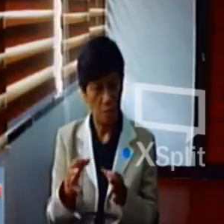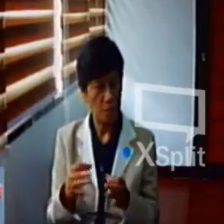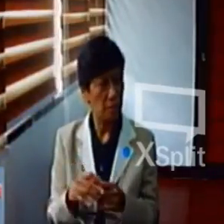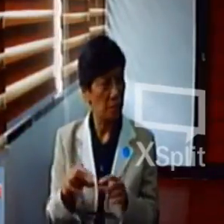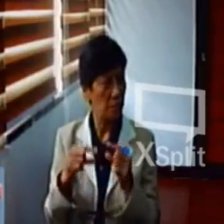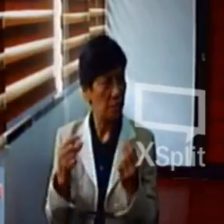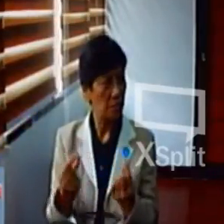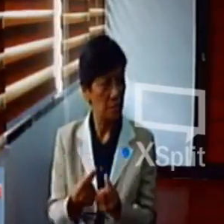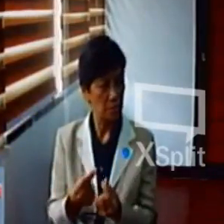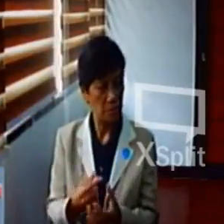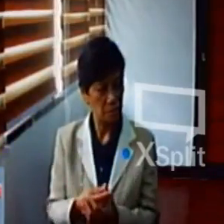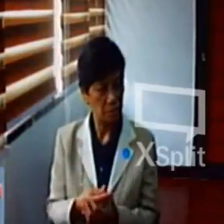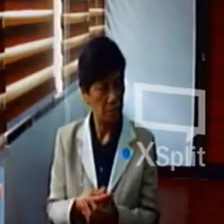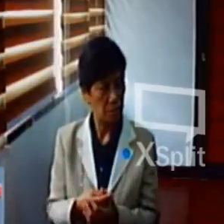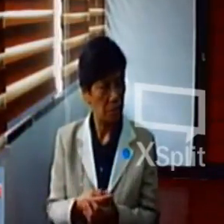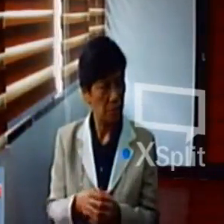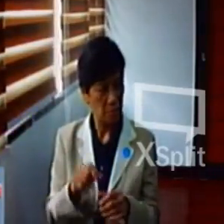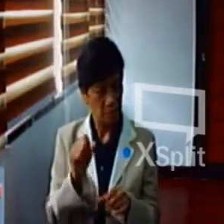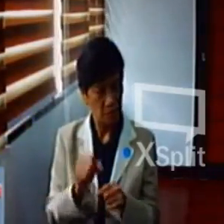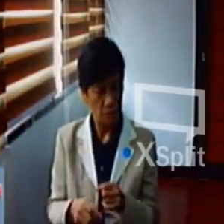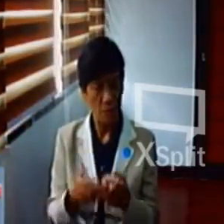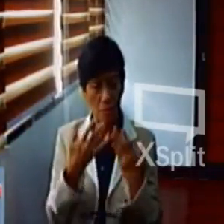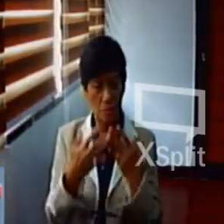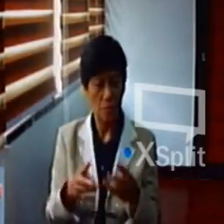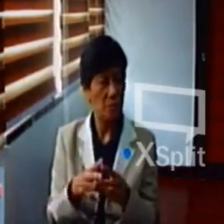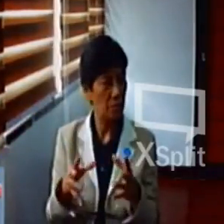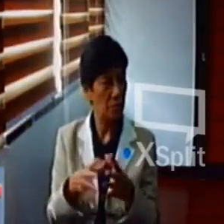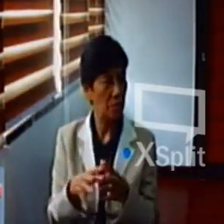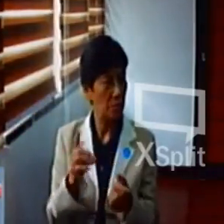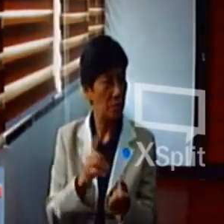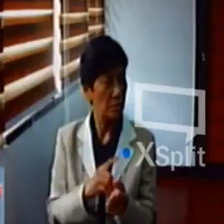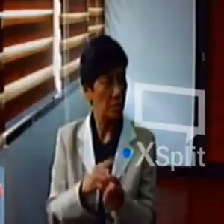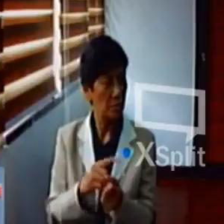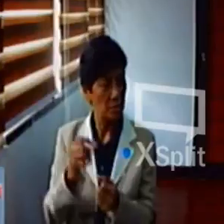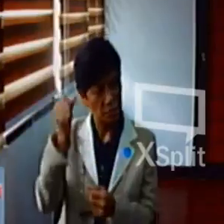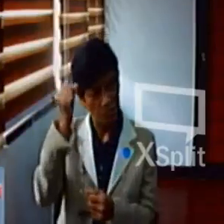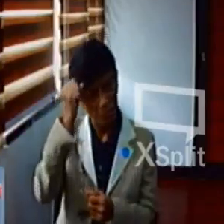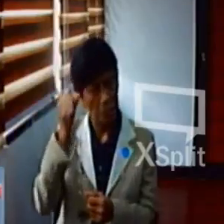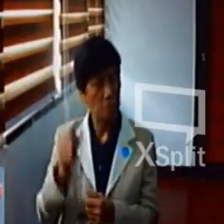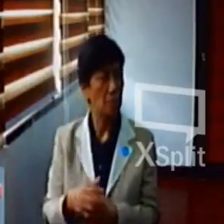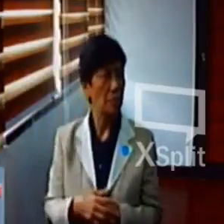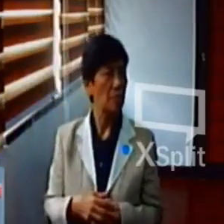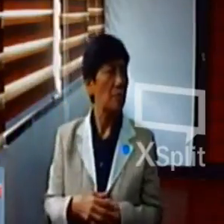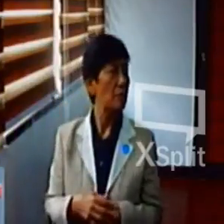That is all, Your Honors. Thank you very much, Dr. Santos. May he be...